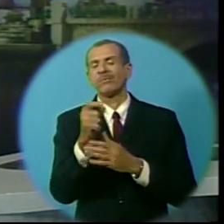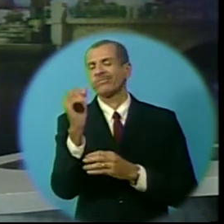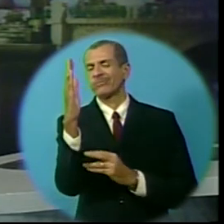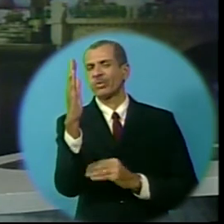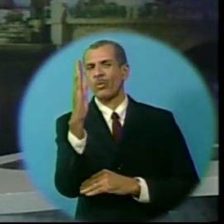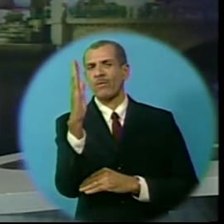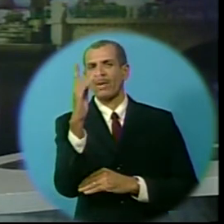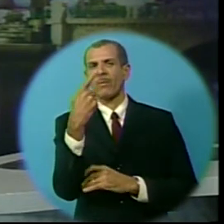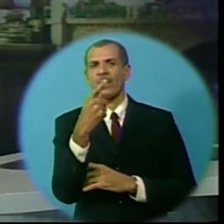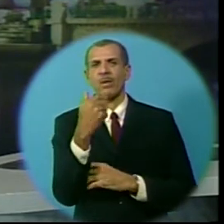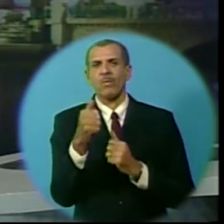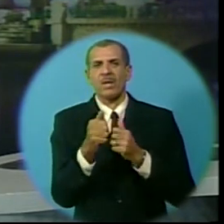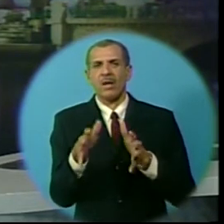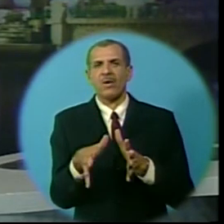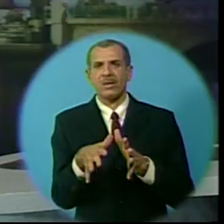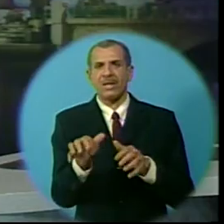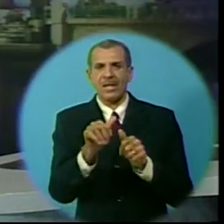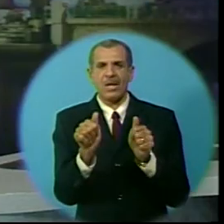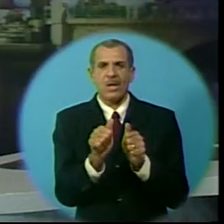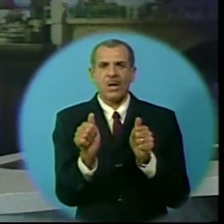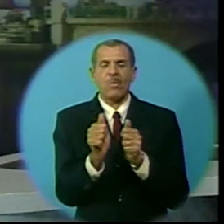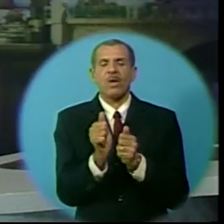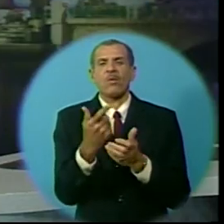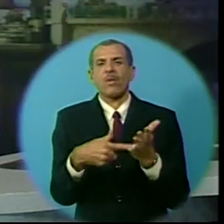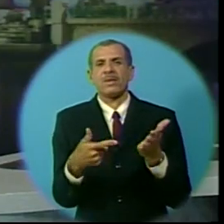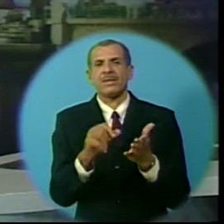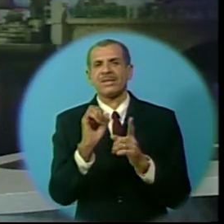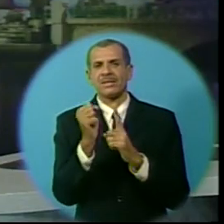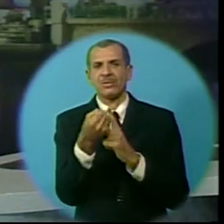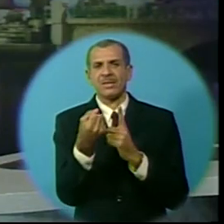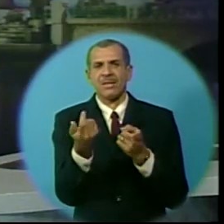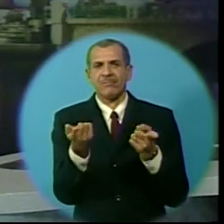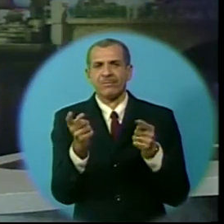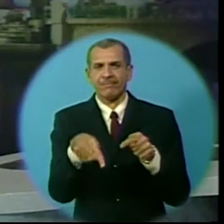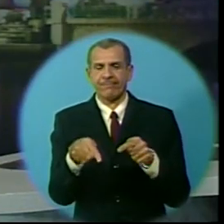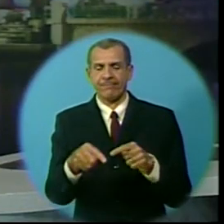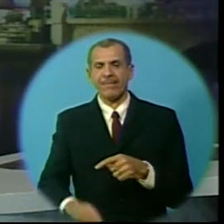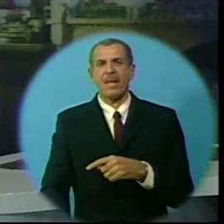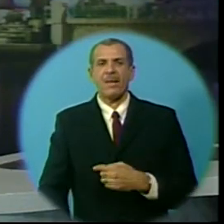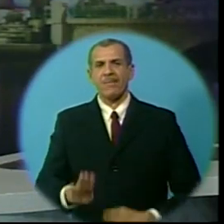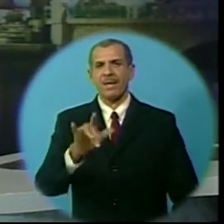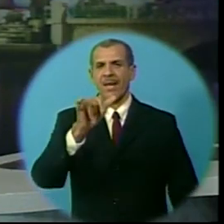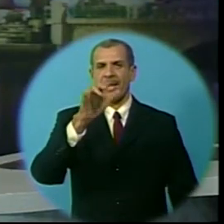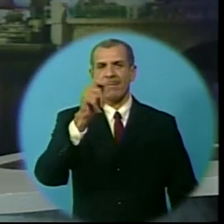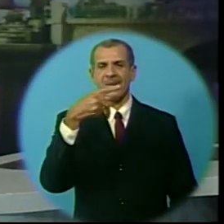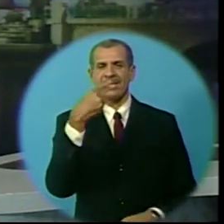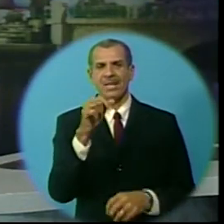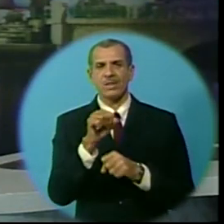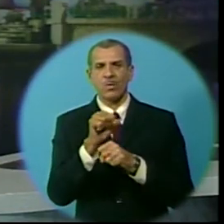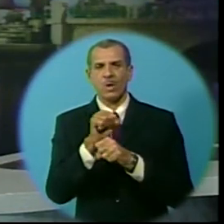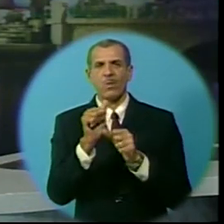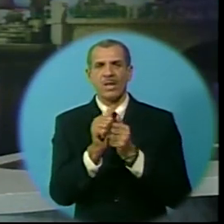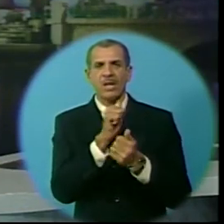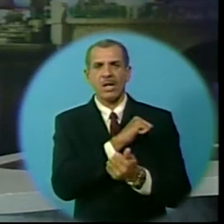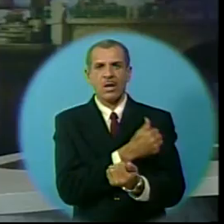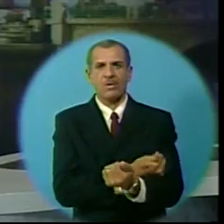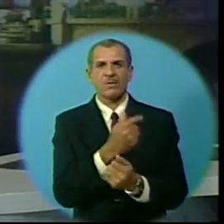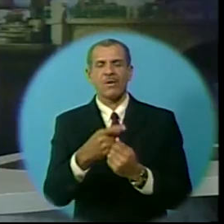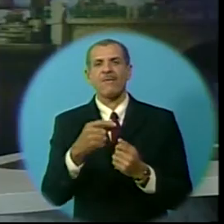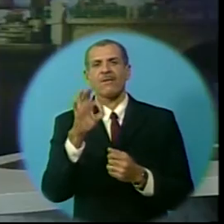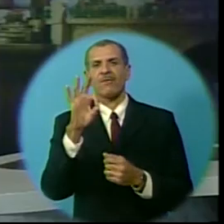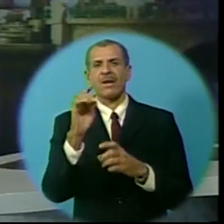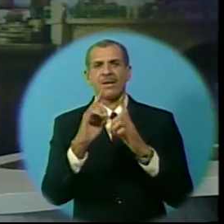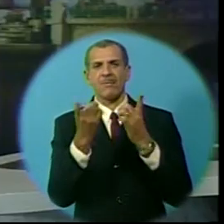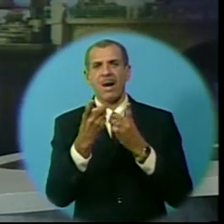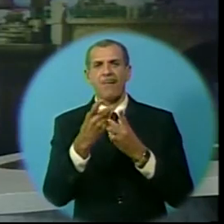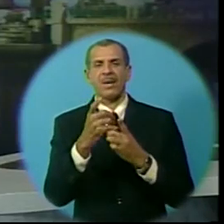the exception of the immediate area where the incident occurred. Light and Power says it continues to work with the authorities from the fire service